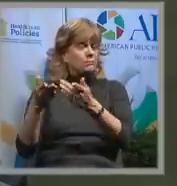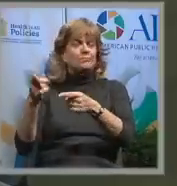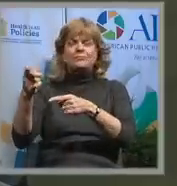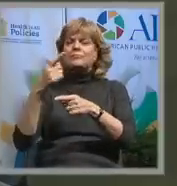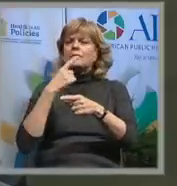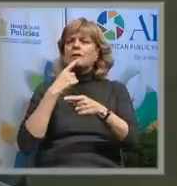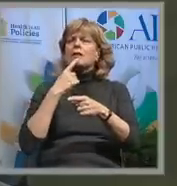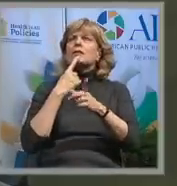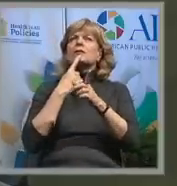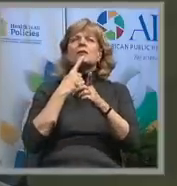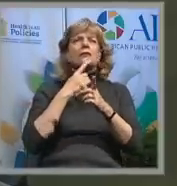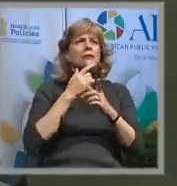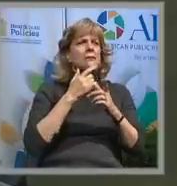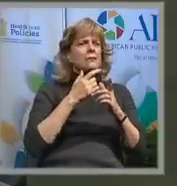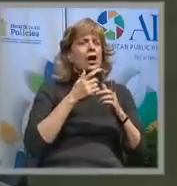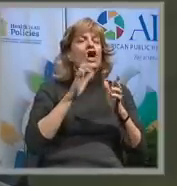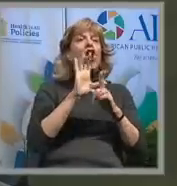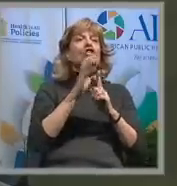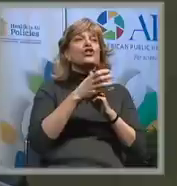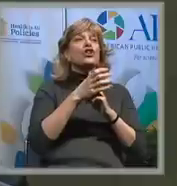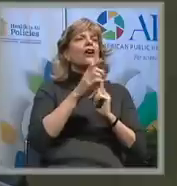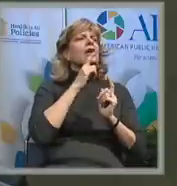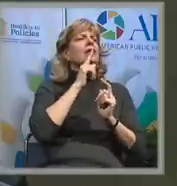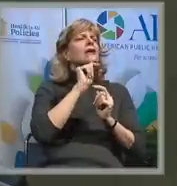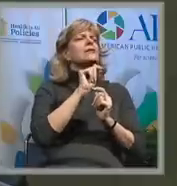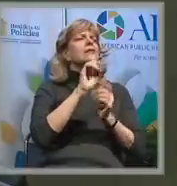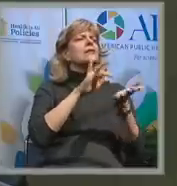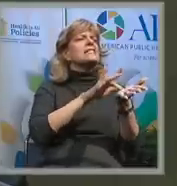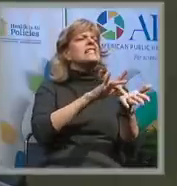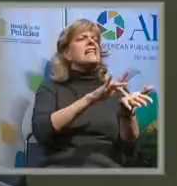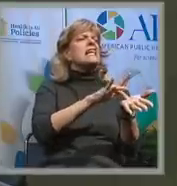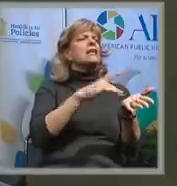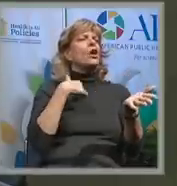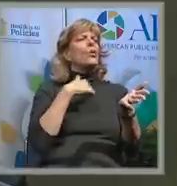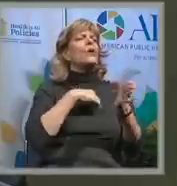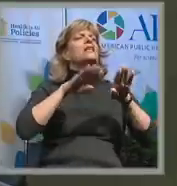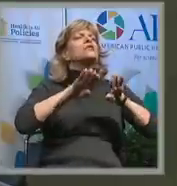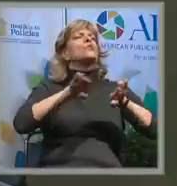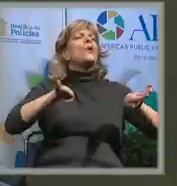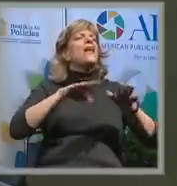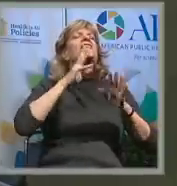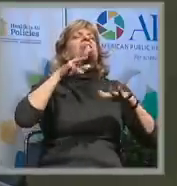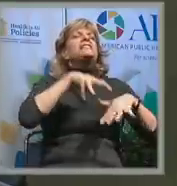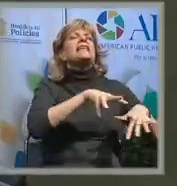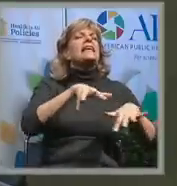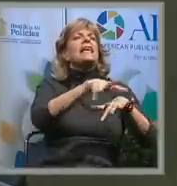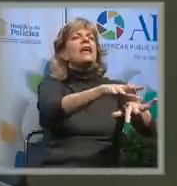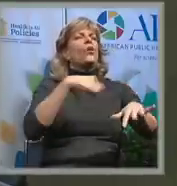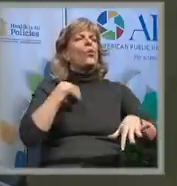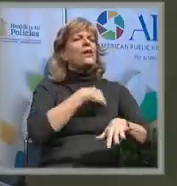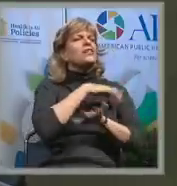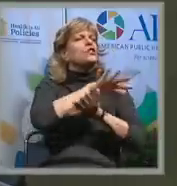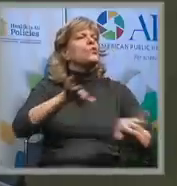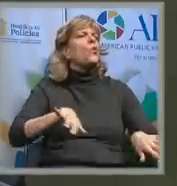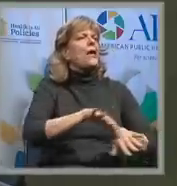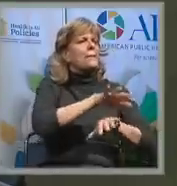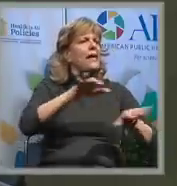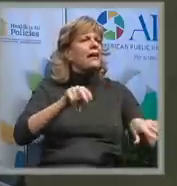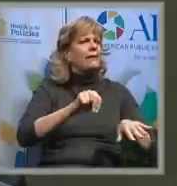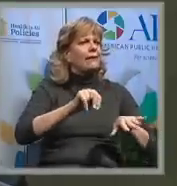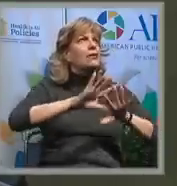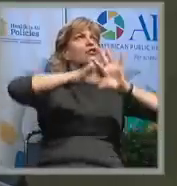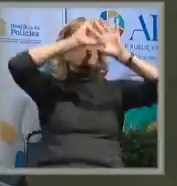says, and he may pronounce it Wiener, he says, culture is the sea we swim in. So